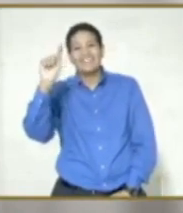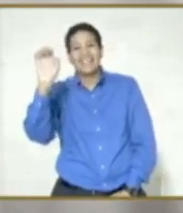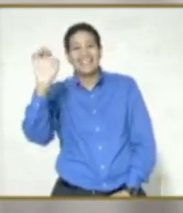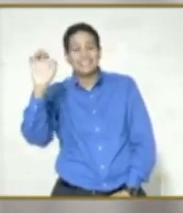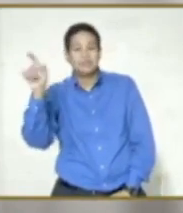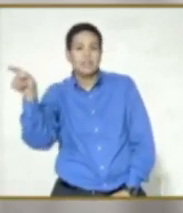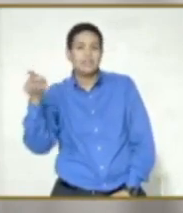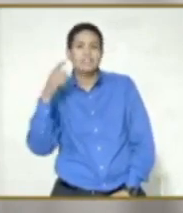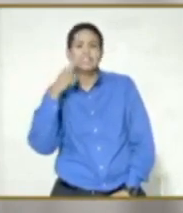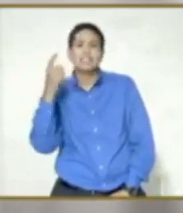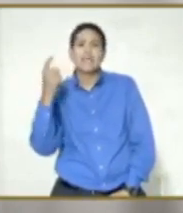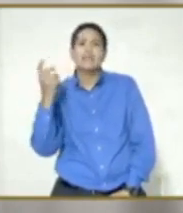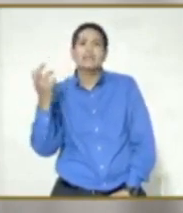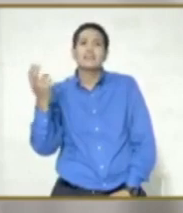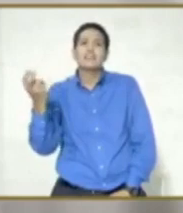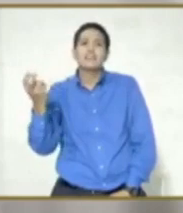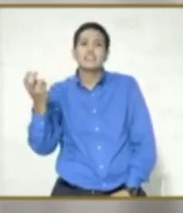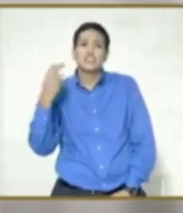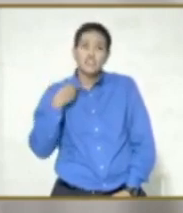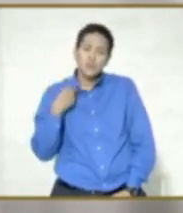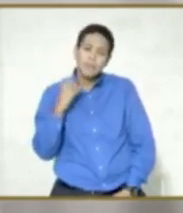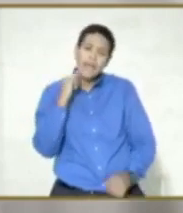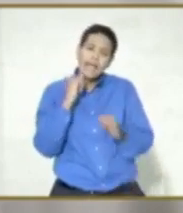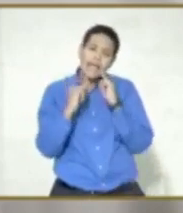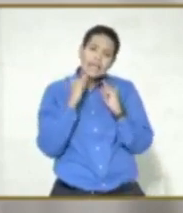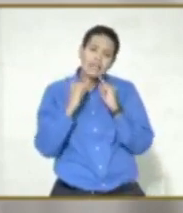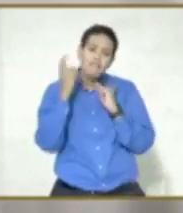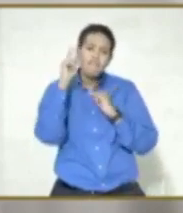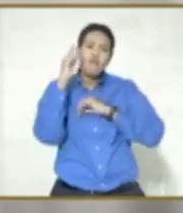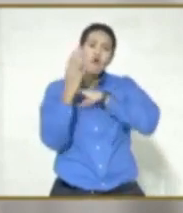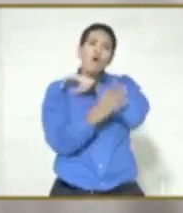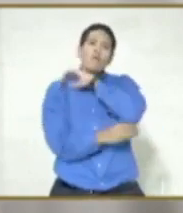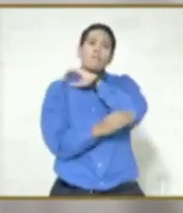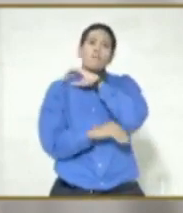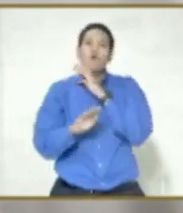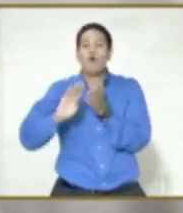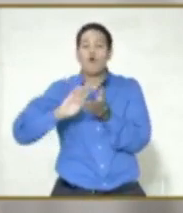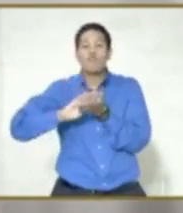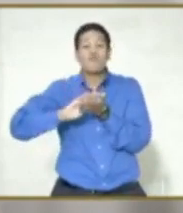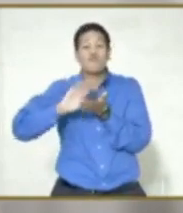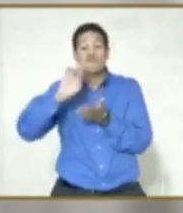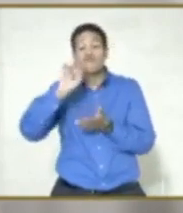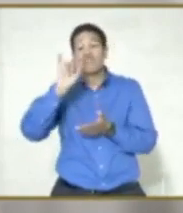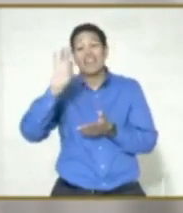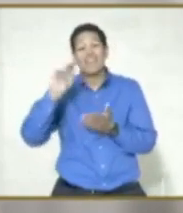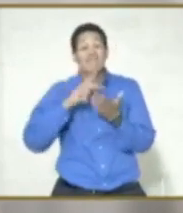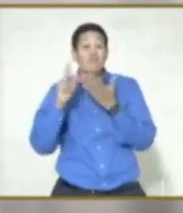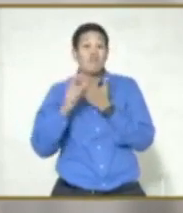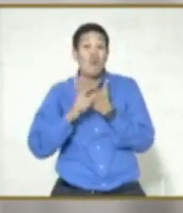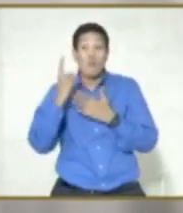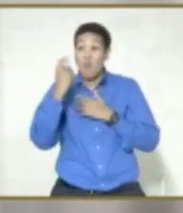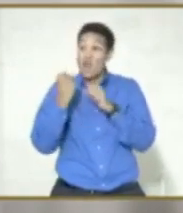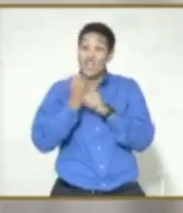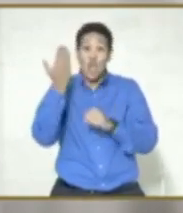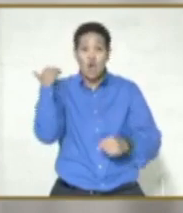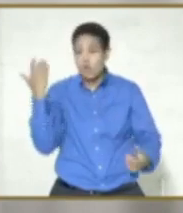that she was visited and interviewed for the Poor Relief Program over a year ago. Can she get some